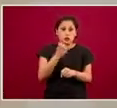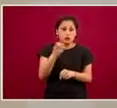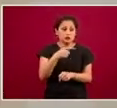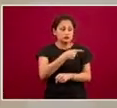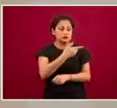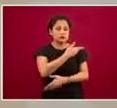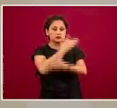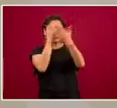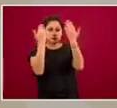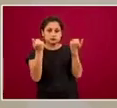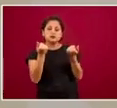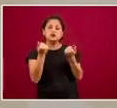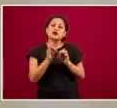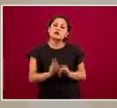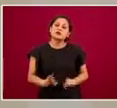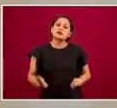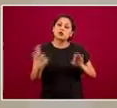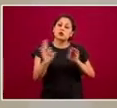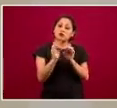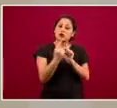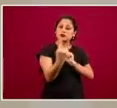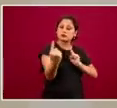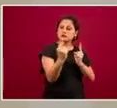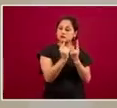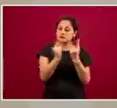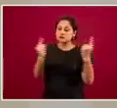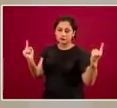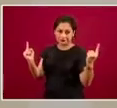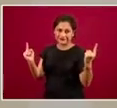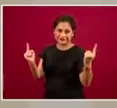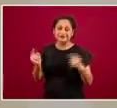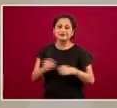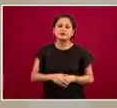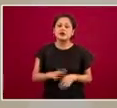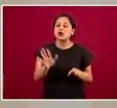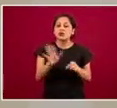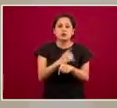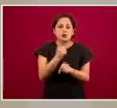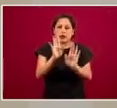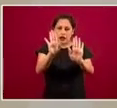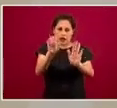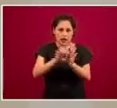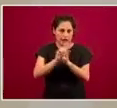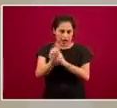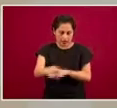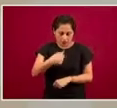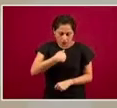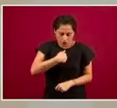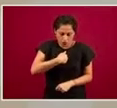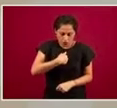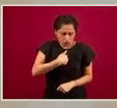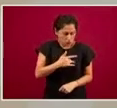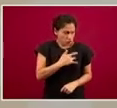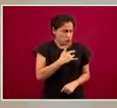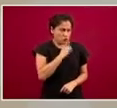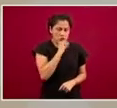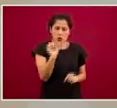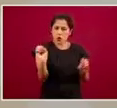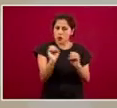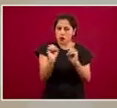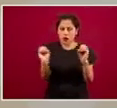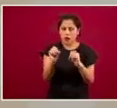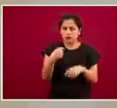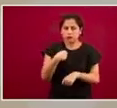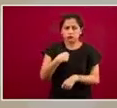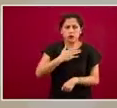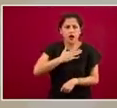regarding the possible cases of patients that do not exhibit any symptoms but are infected with the virus and they could